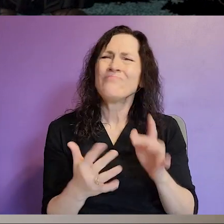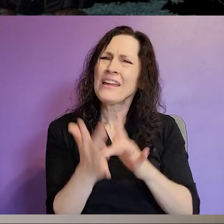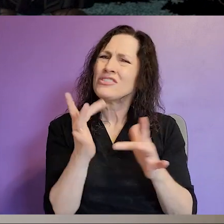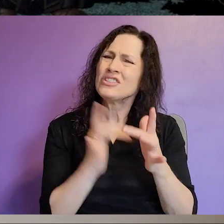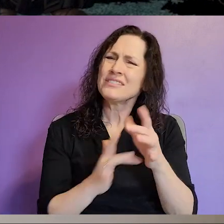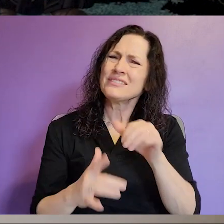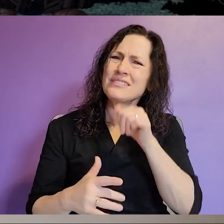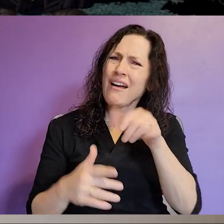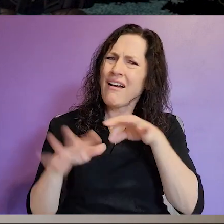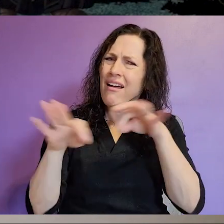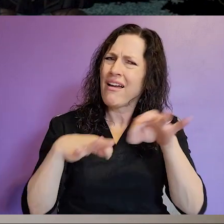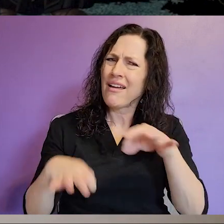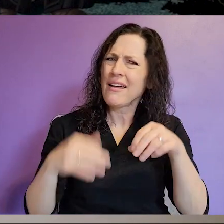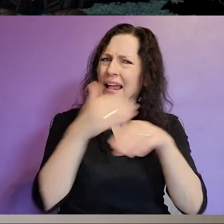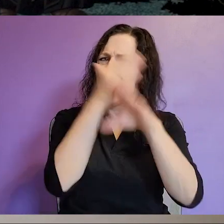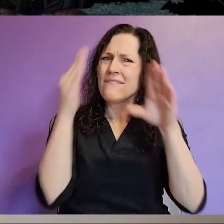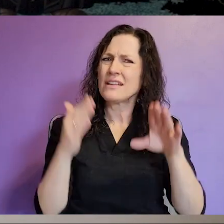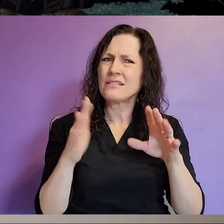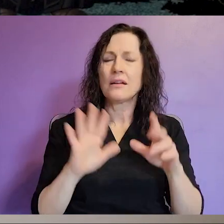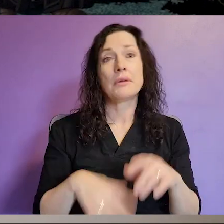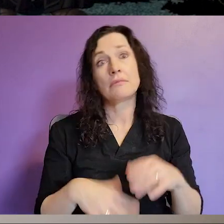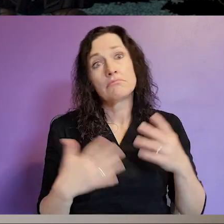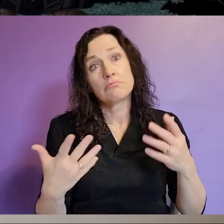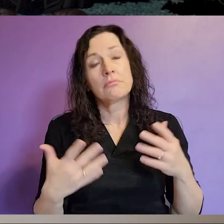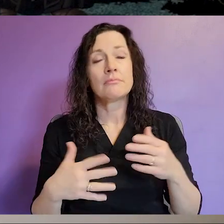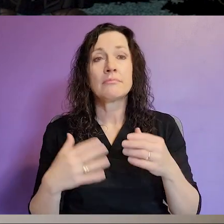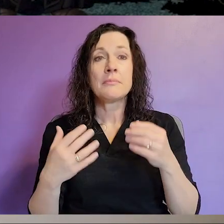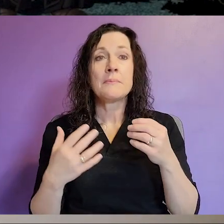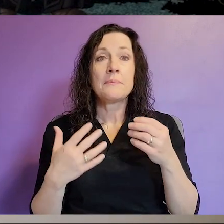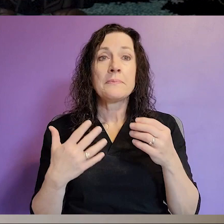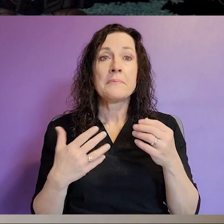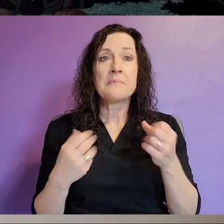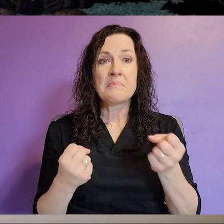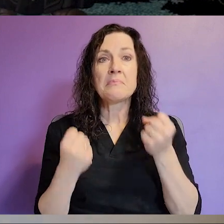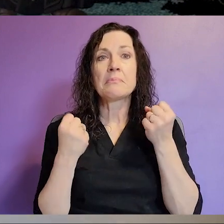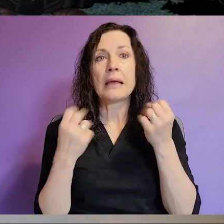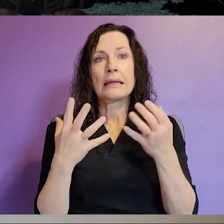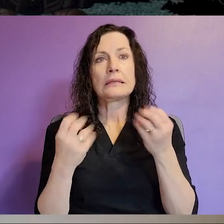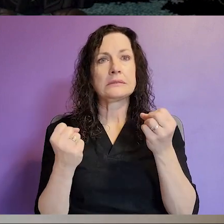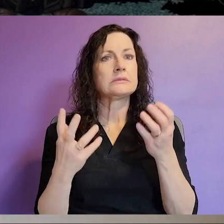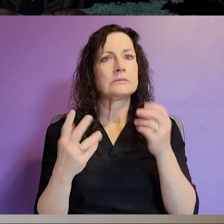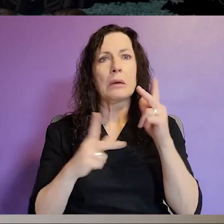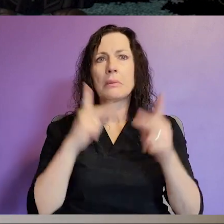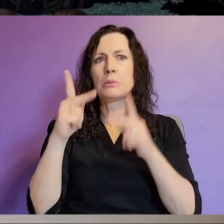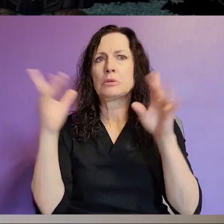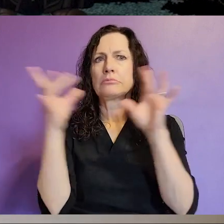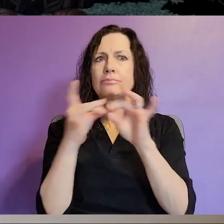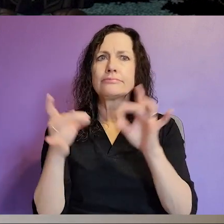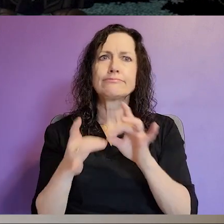I don't think Jesus talked much about what heaven is going to be like. And we have all kinds of